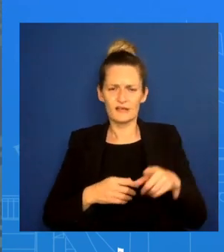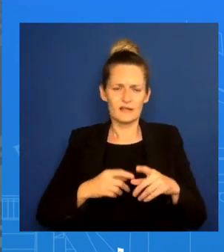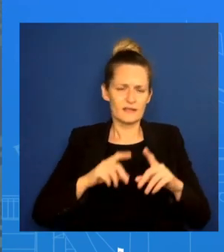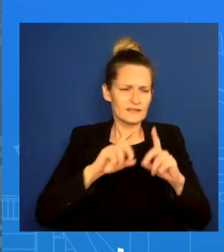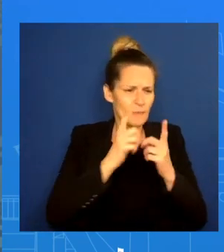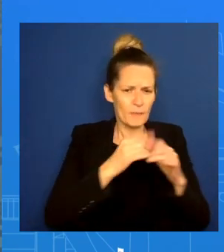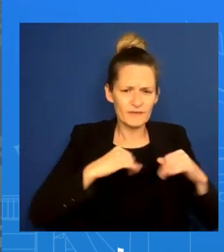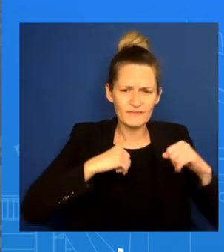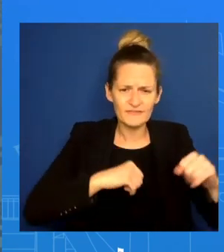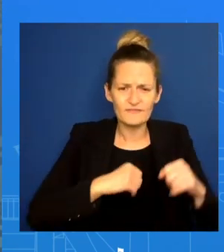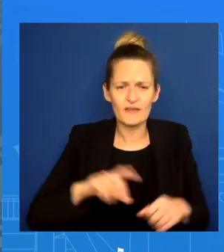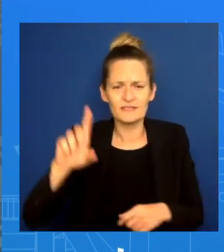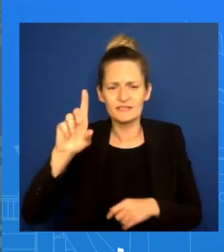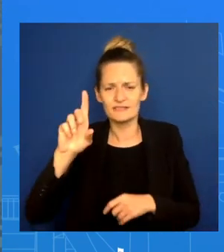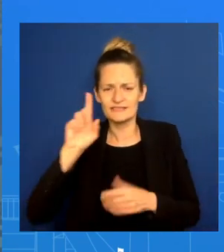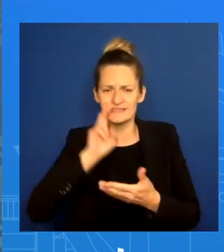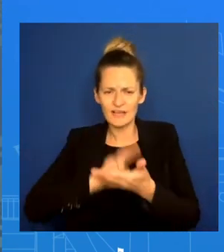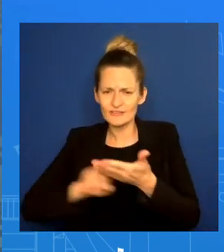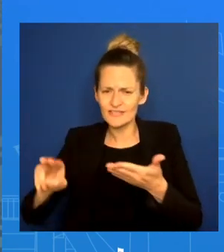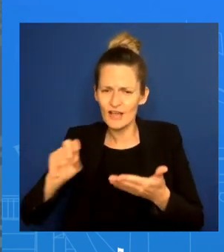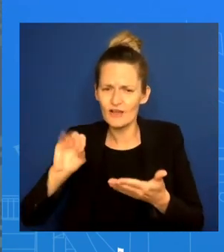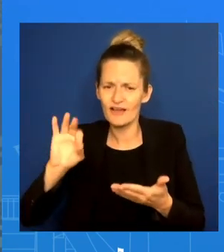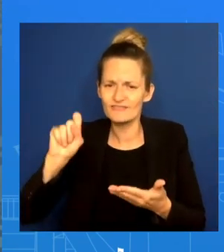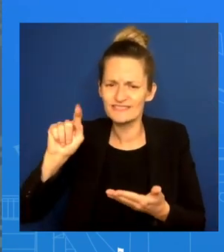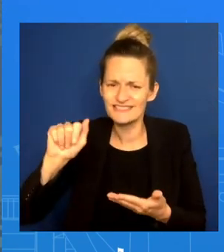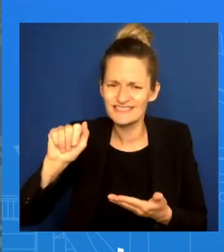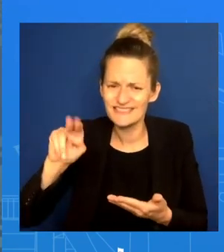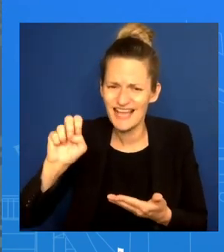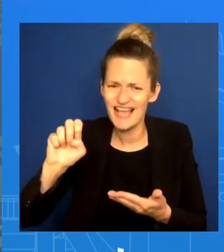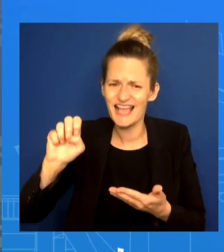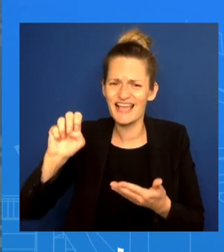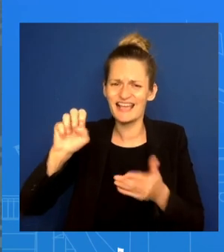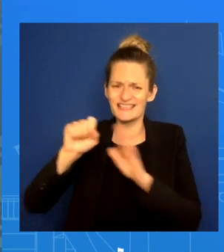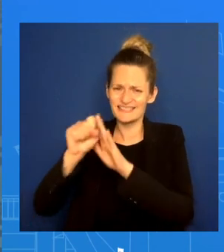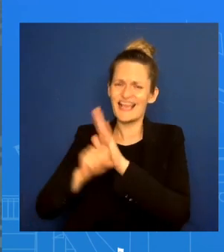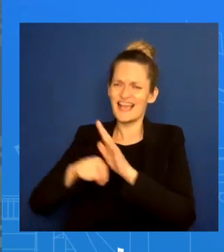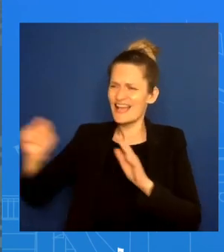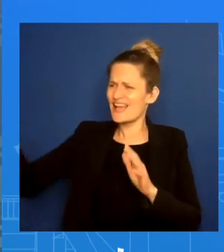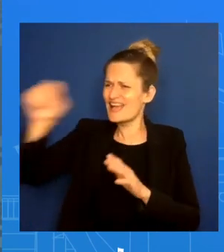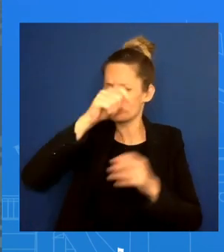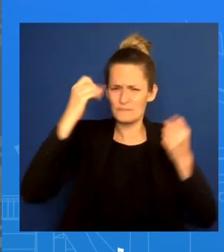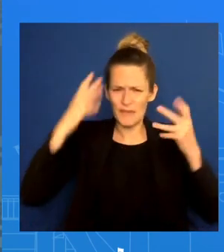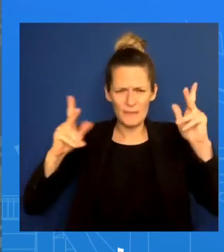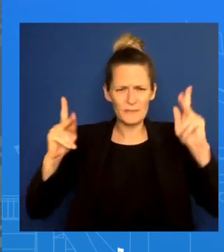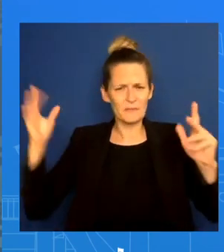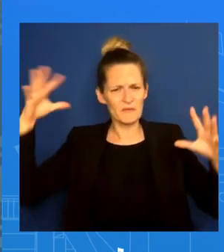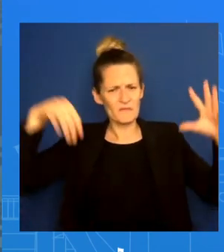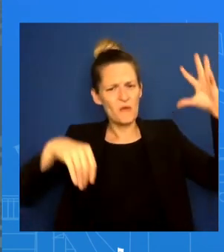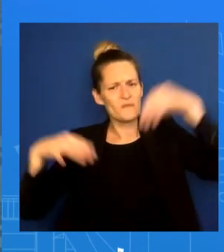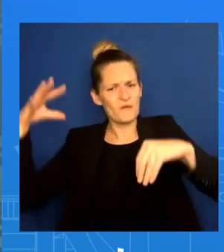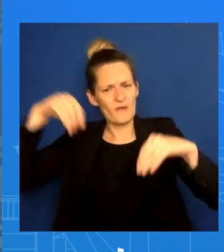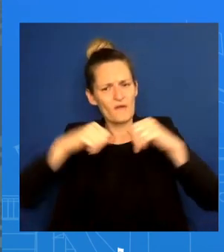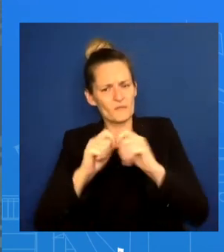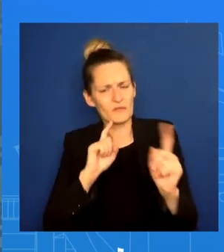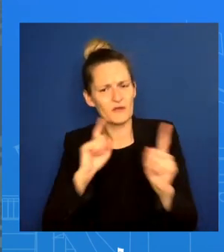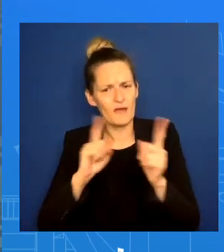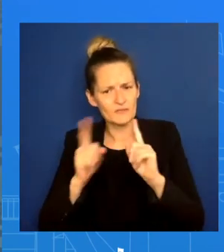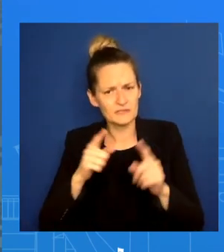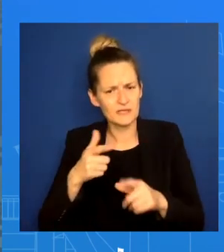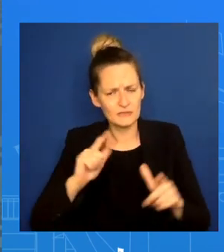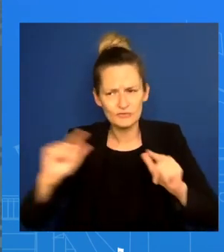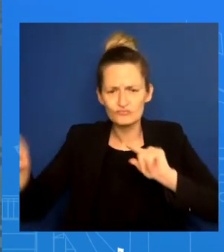this relationship very, very hard as well. So, I mean, there's a whole level here of communication with the